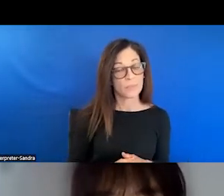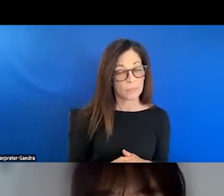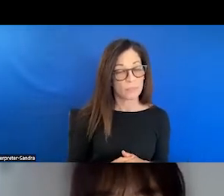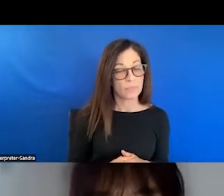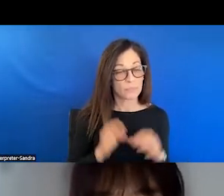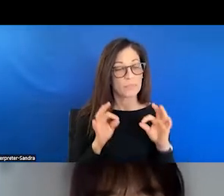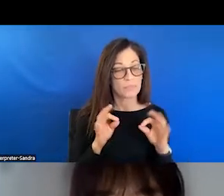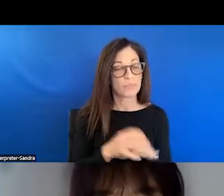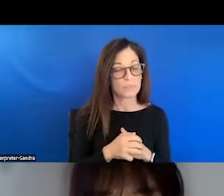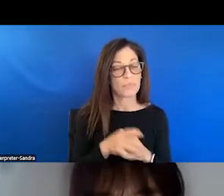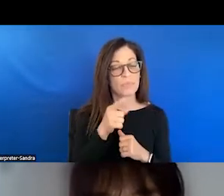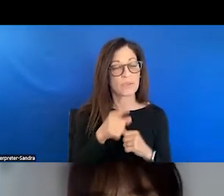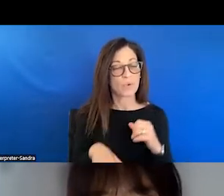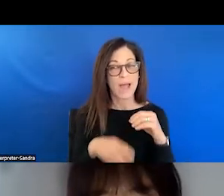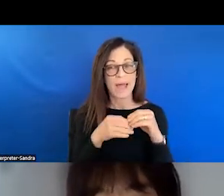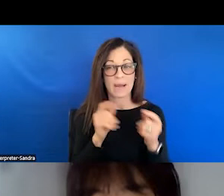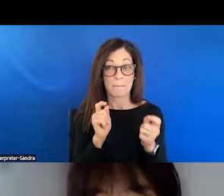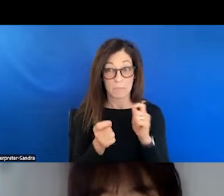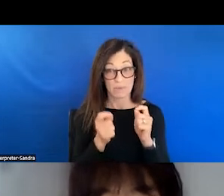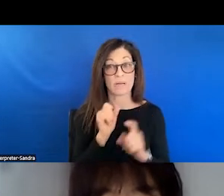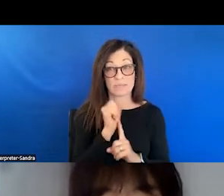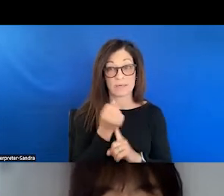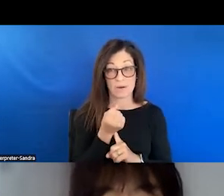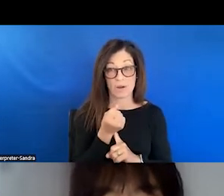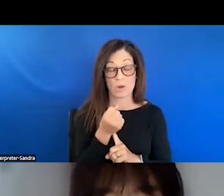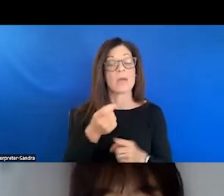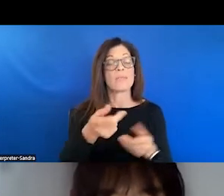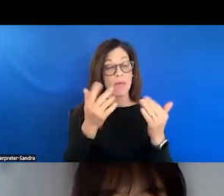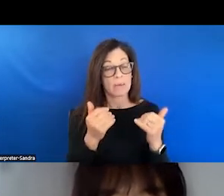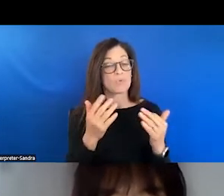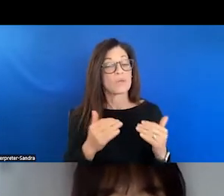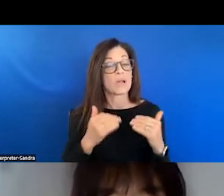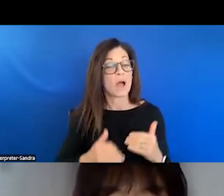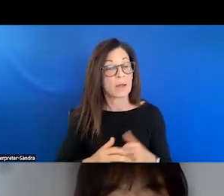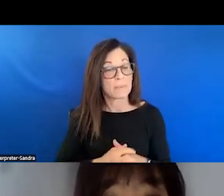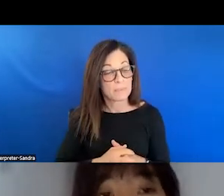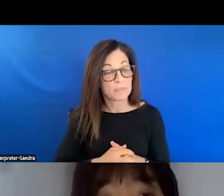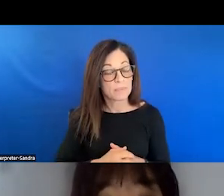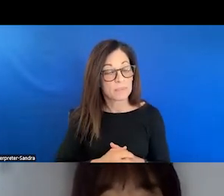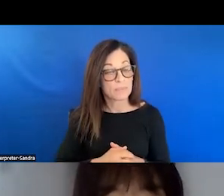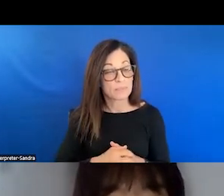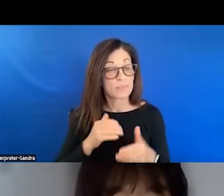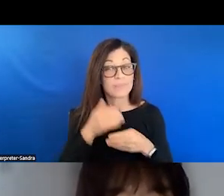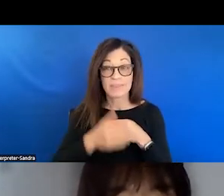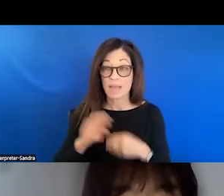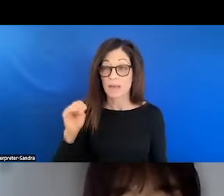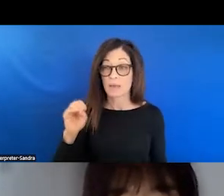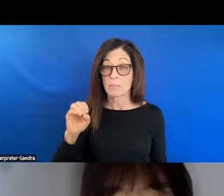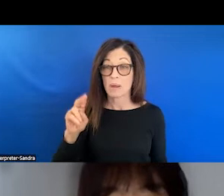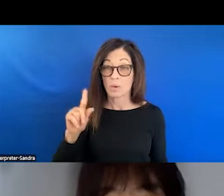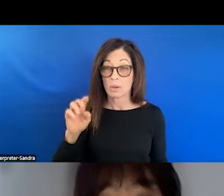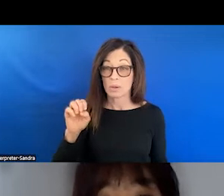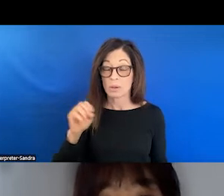Perfect. So this is to add a modified scenario. And then moving on, so then in the next modules, we're